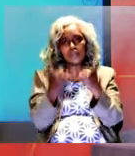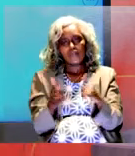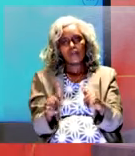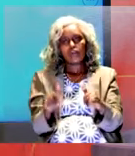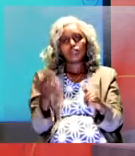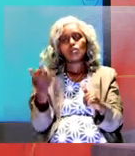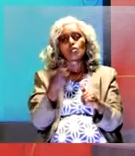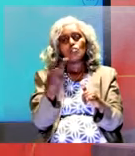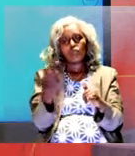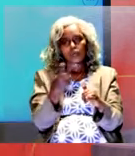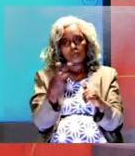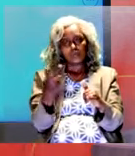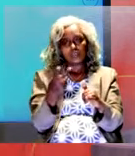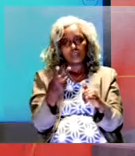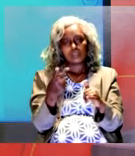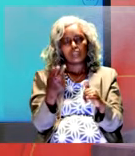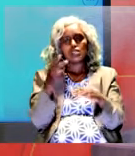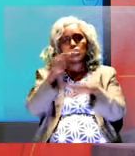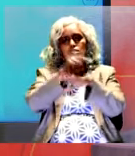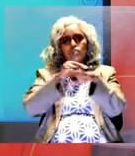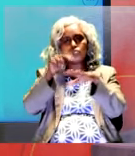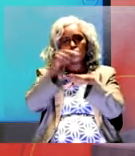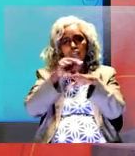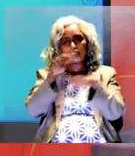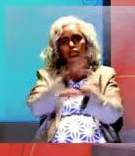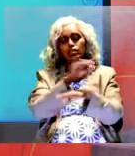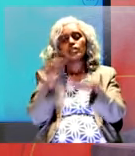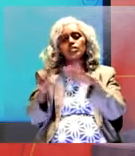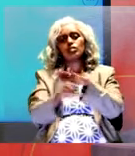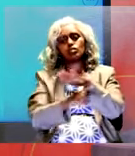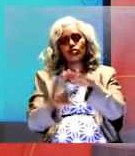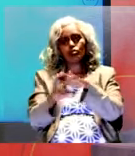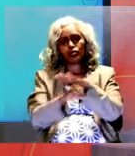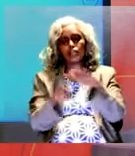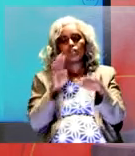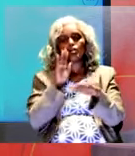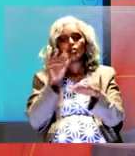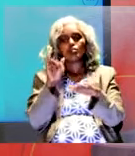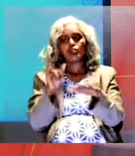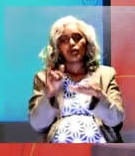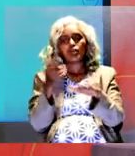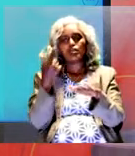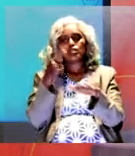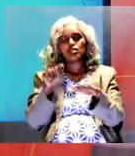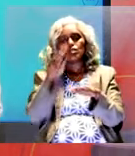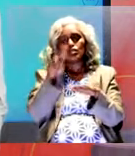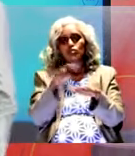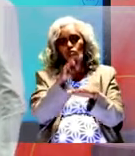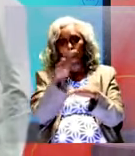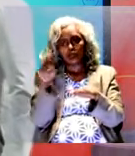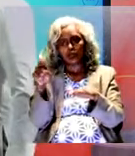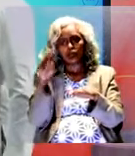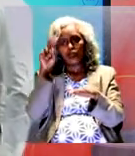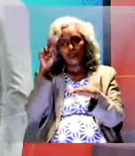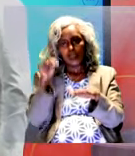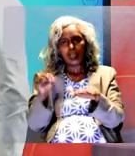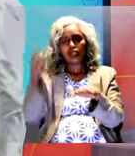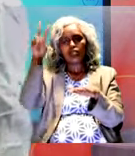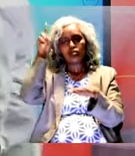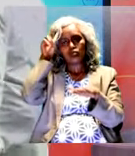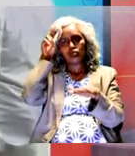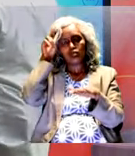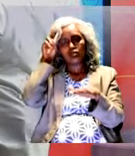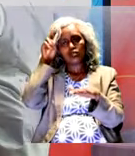divide both the numerator and denominator by the square root of n